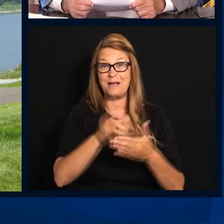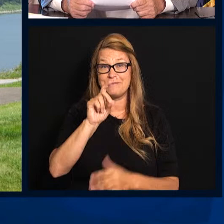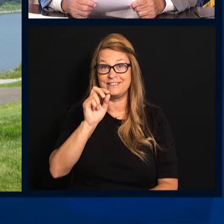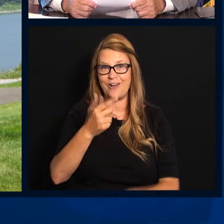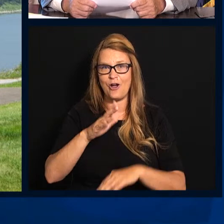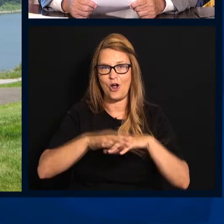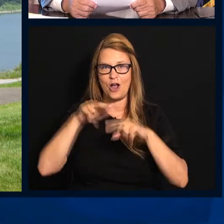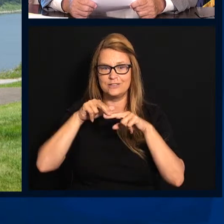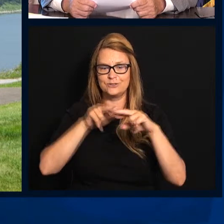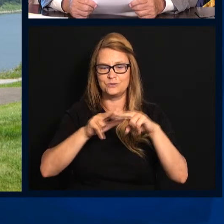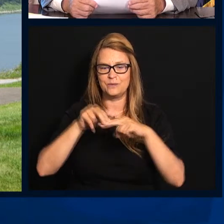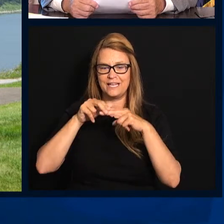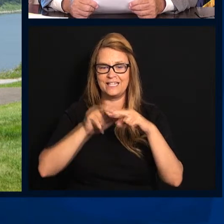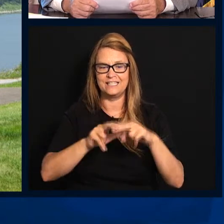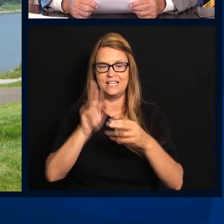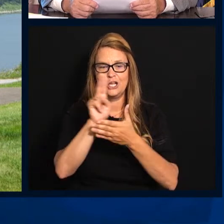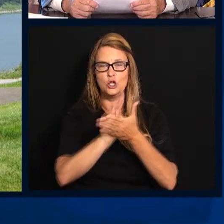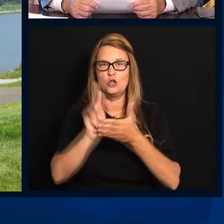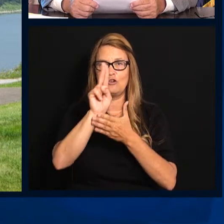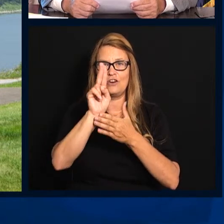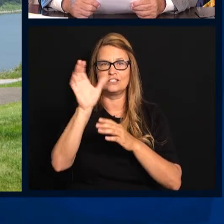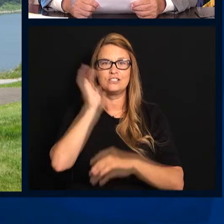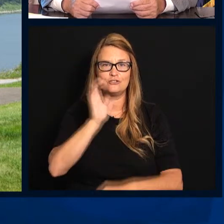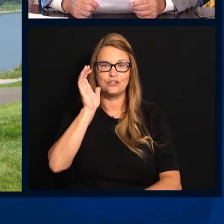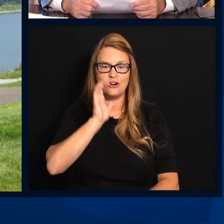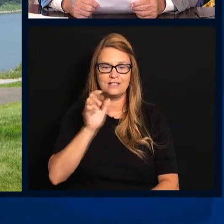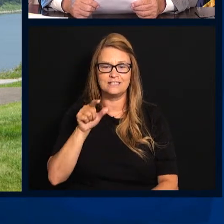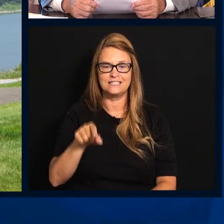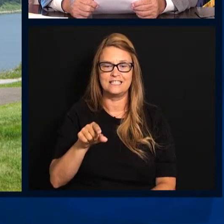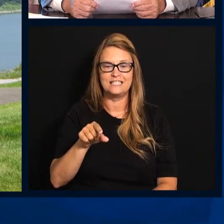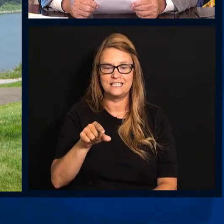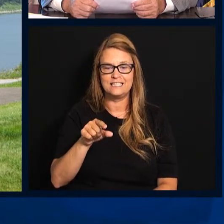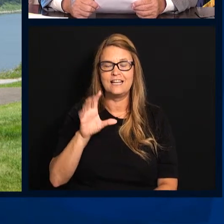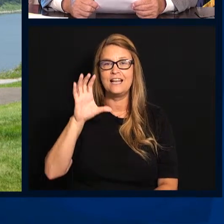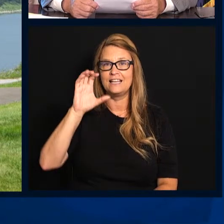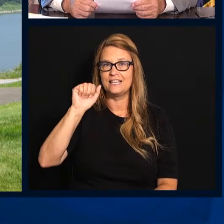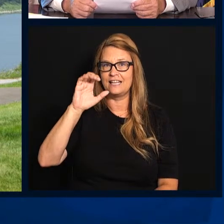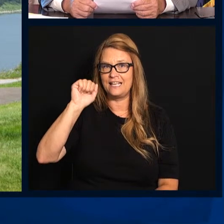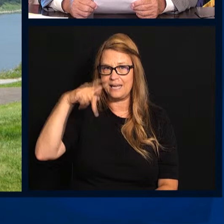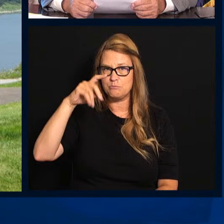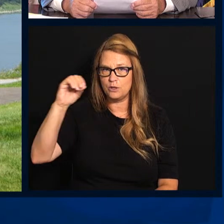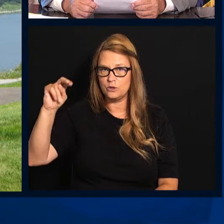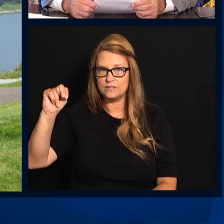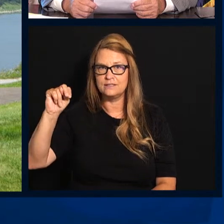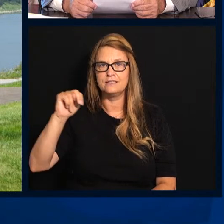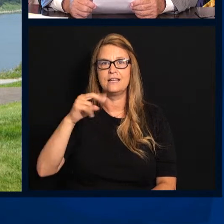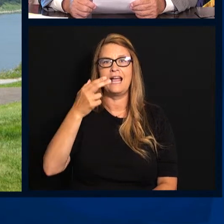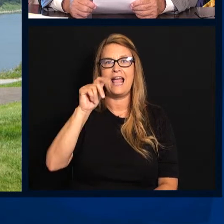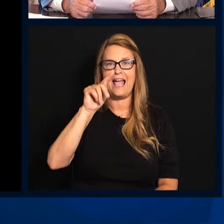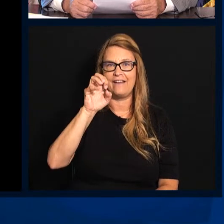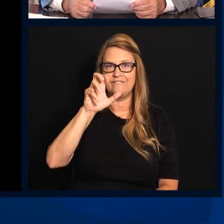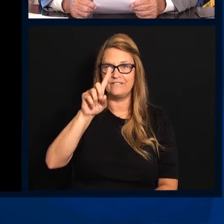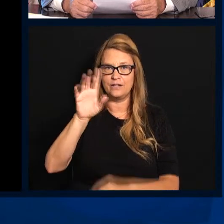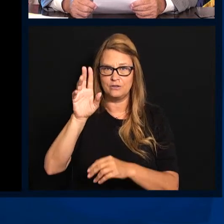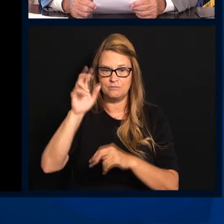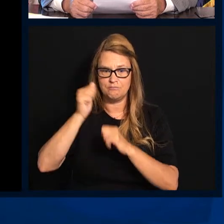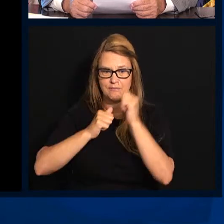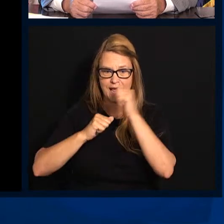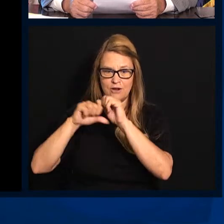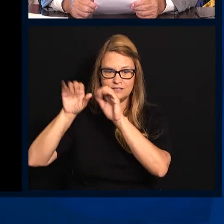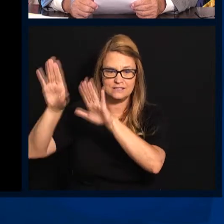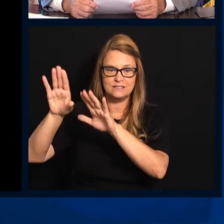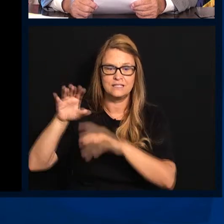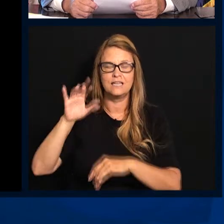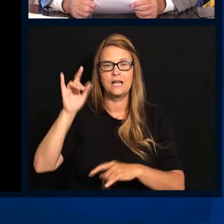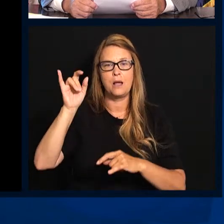one. It's at the University of Charleston. They're at Cacapon. They're at Hatfield and McCoy Mountains, Buffalo